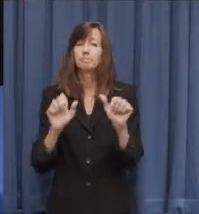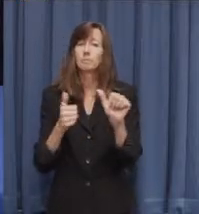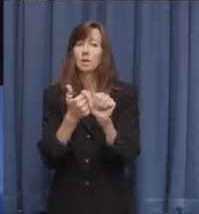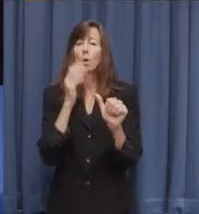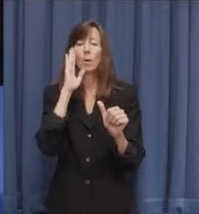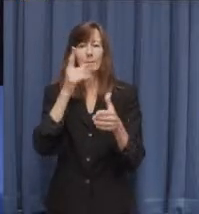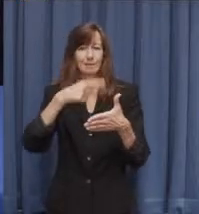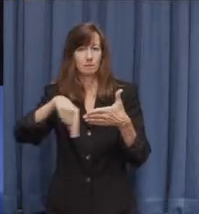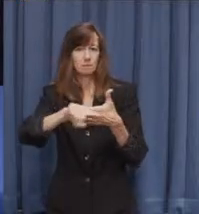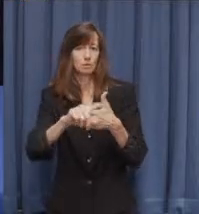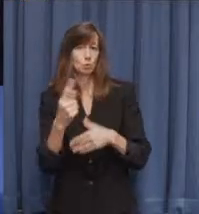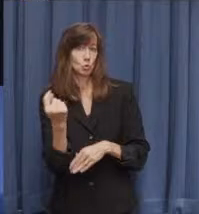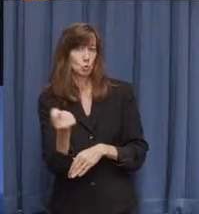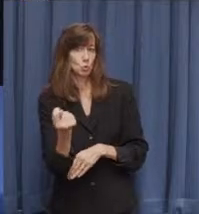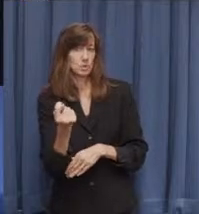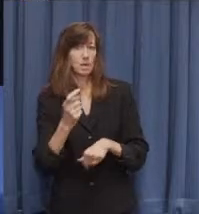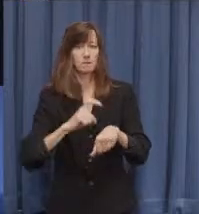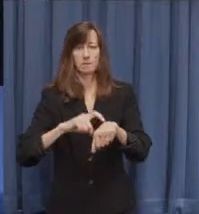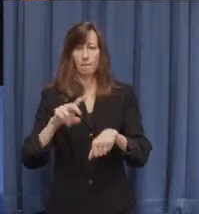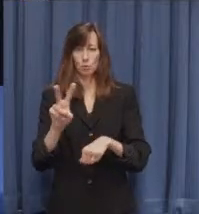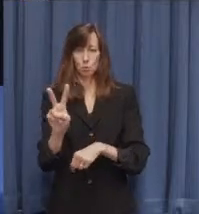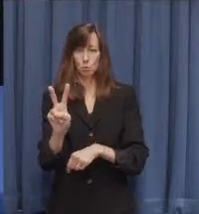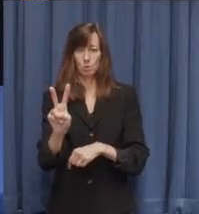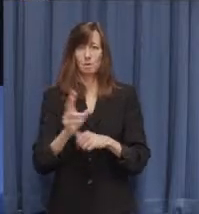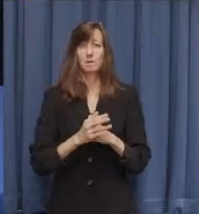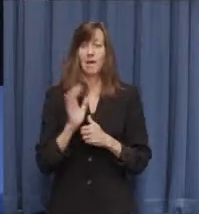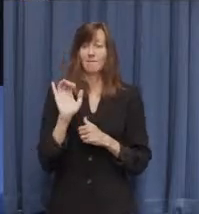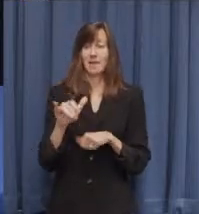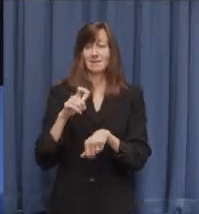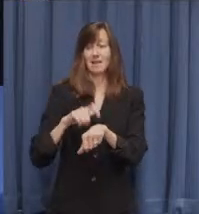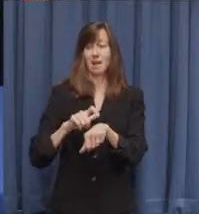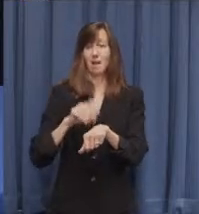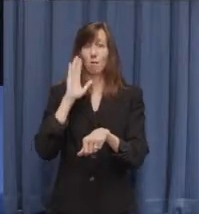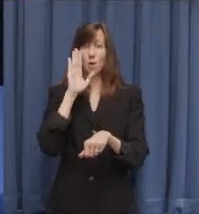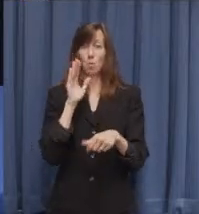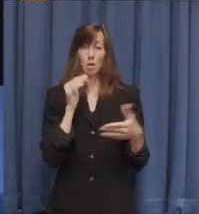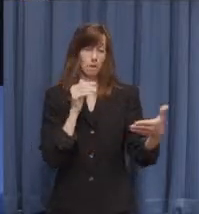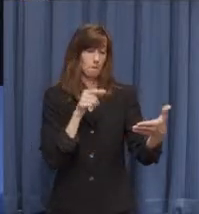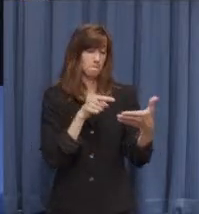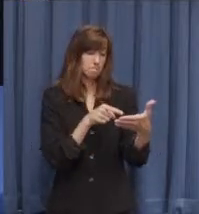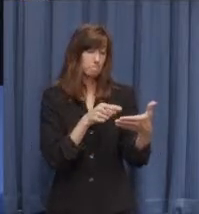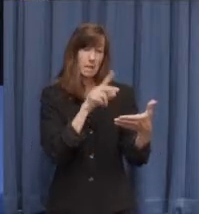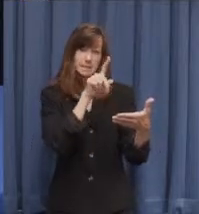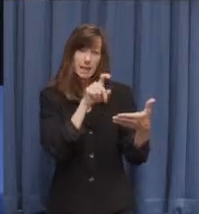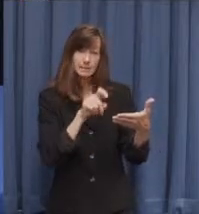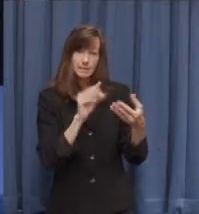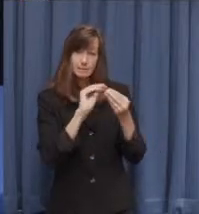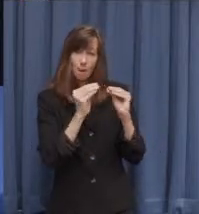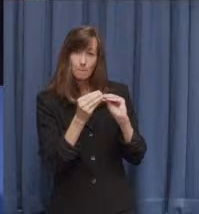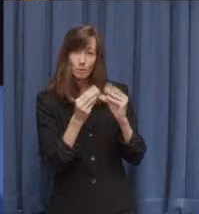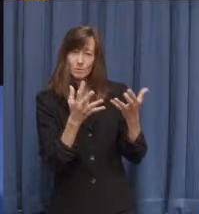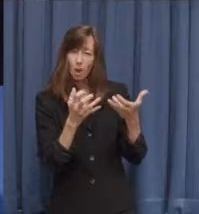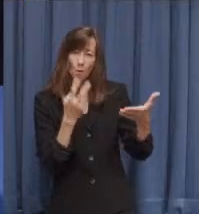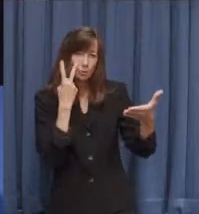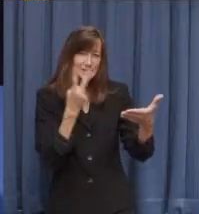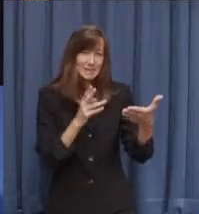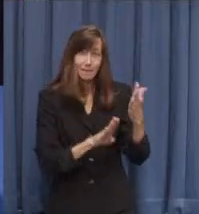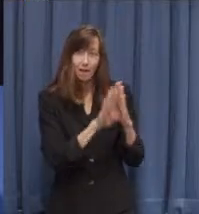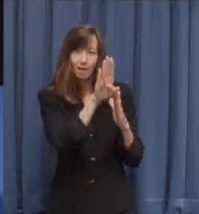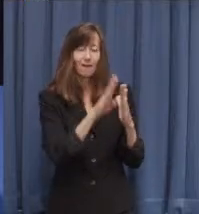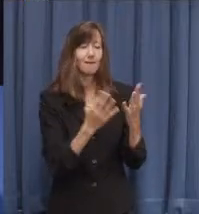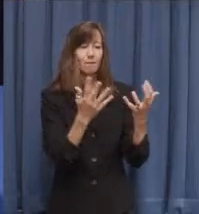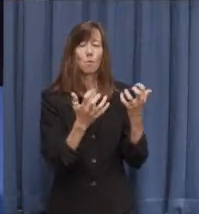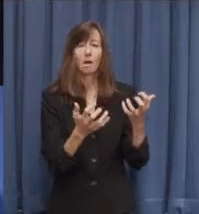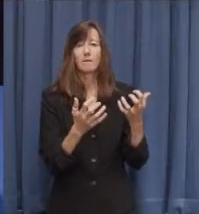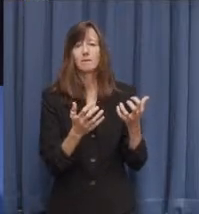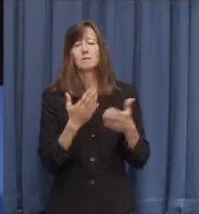point, we'll be looking closely at the testing numbers. We will have started our Get Tested week. So let's please each do our part.